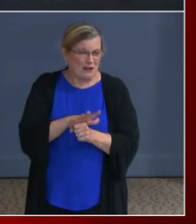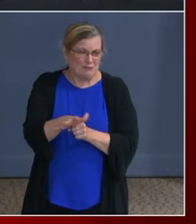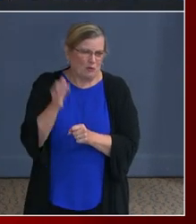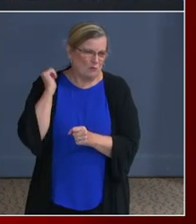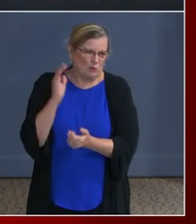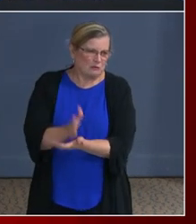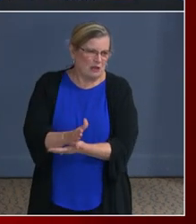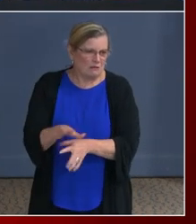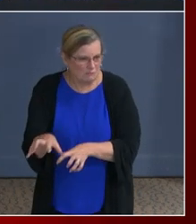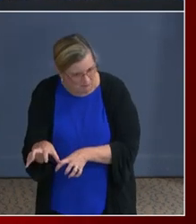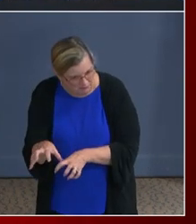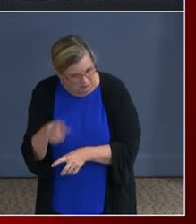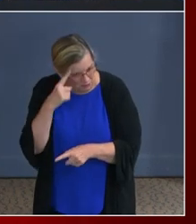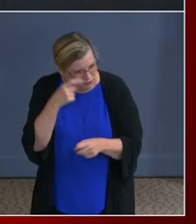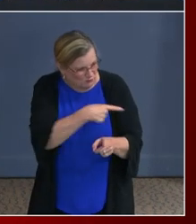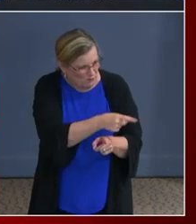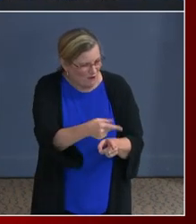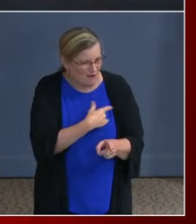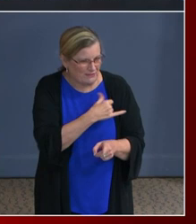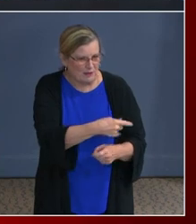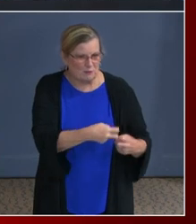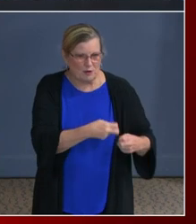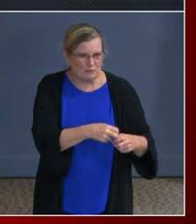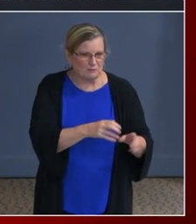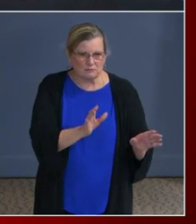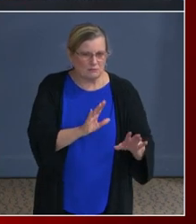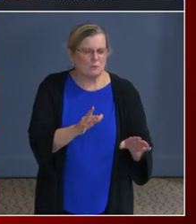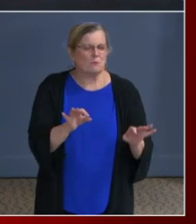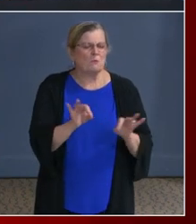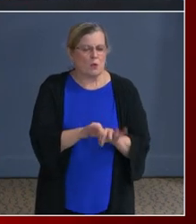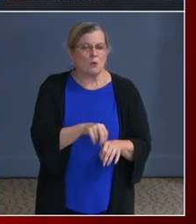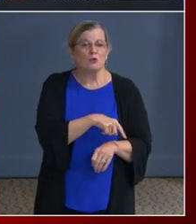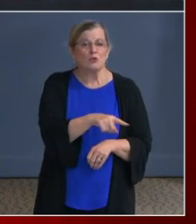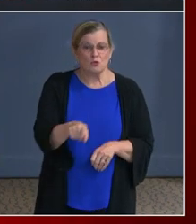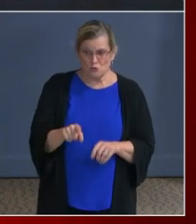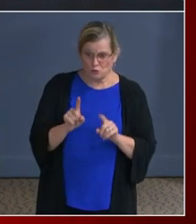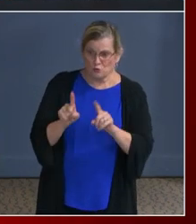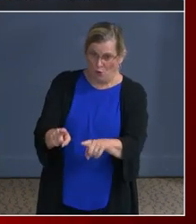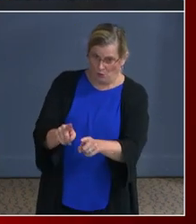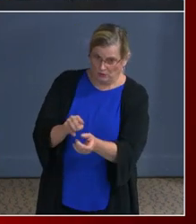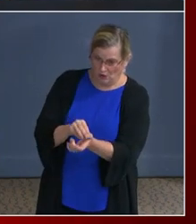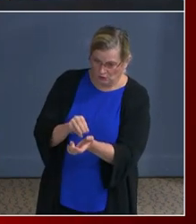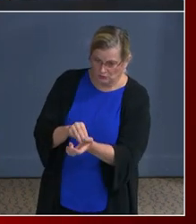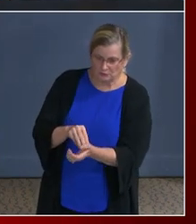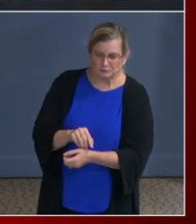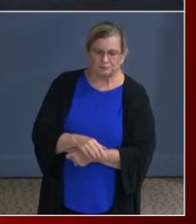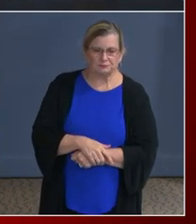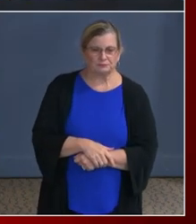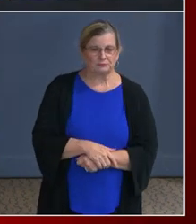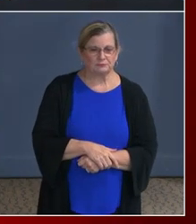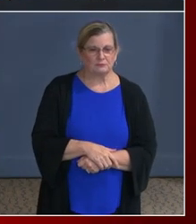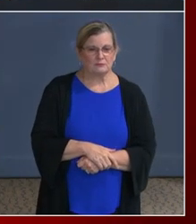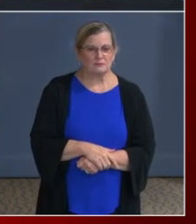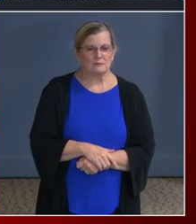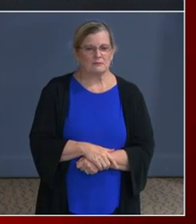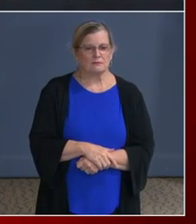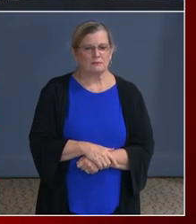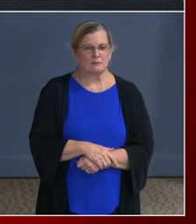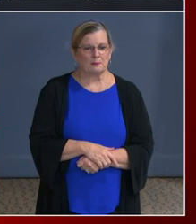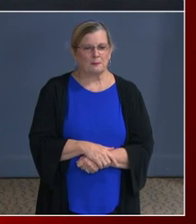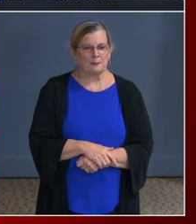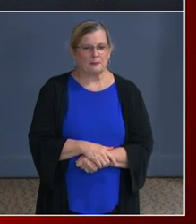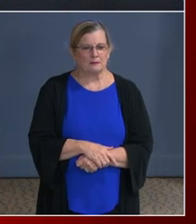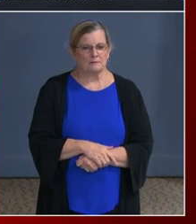delay care. Call your doctors when you are in doubt. Today, we're sharing another important message for DC